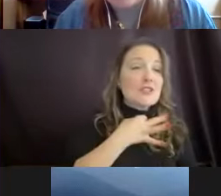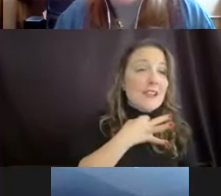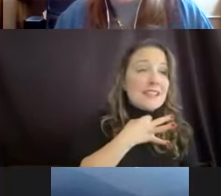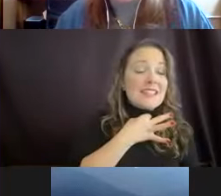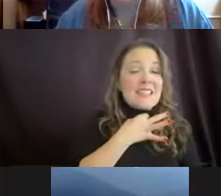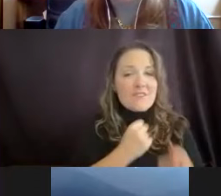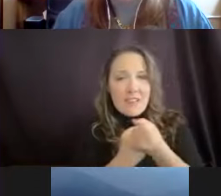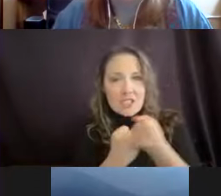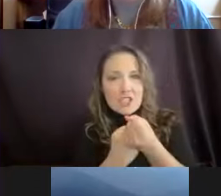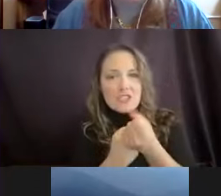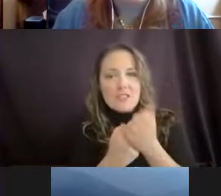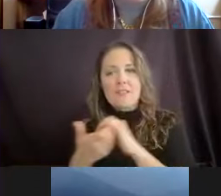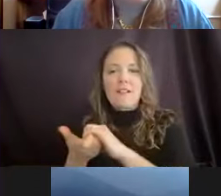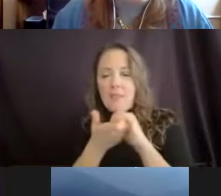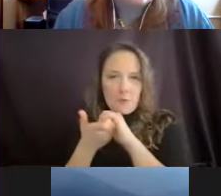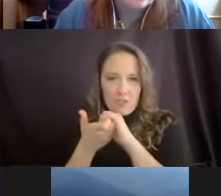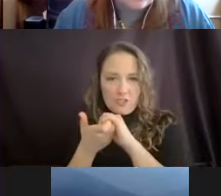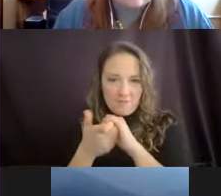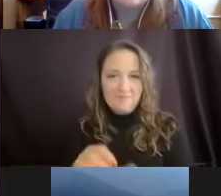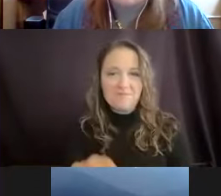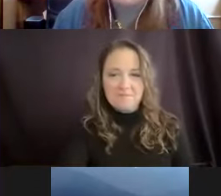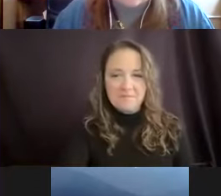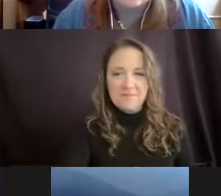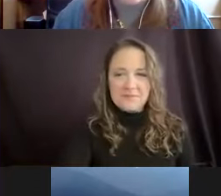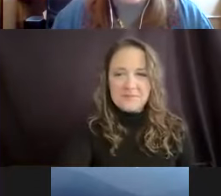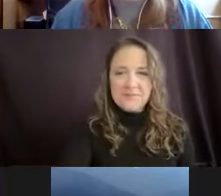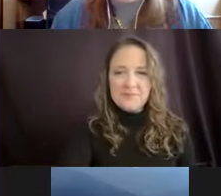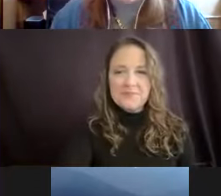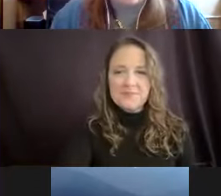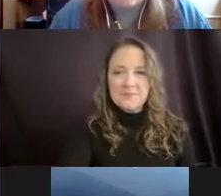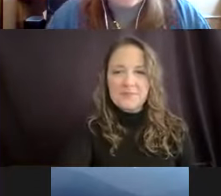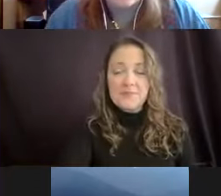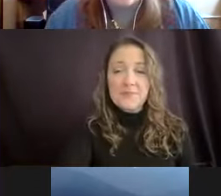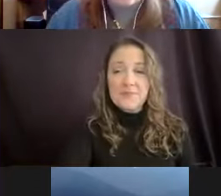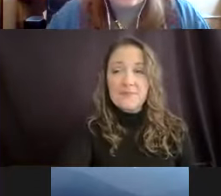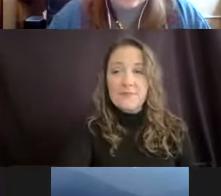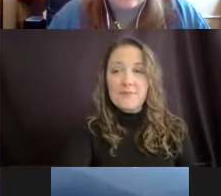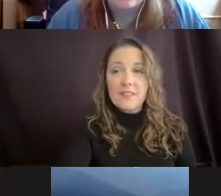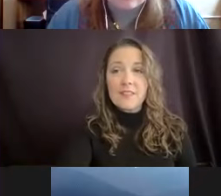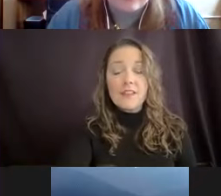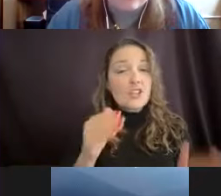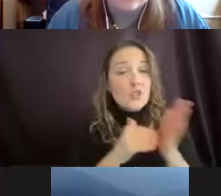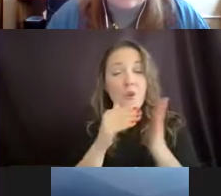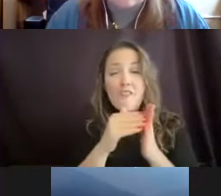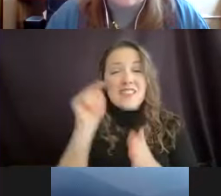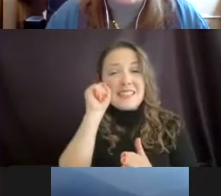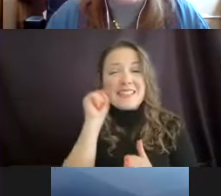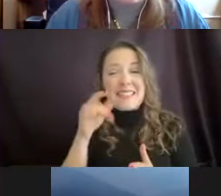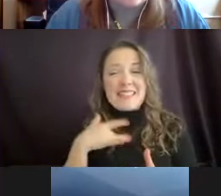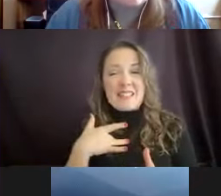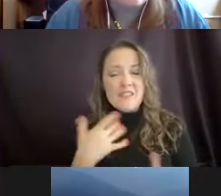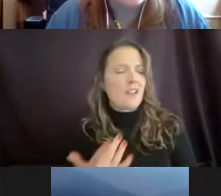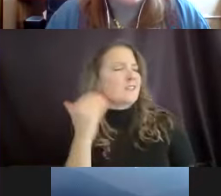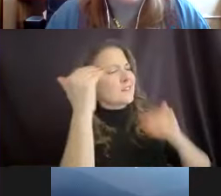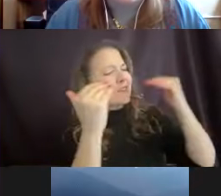and collaboration. So, with curiosity, teenagers often feel like adults don't take them seriously. So,